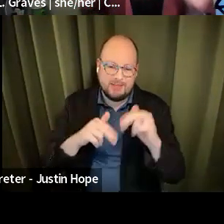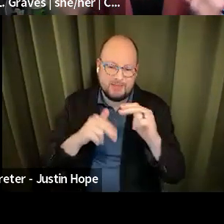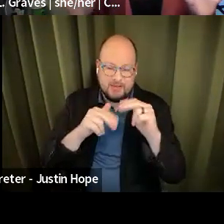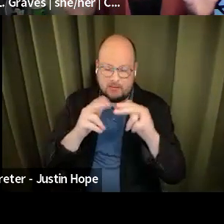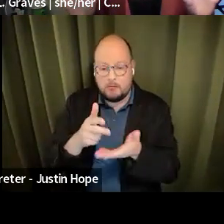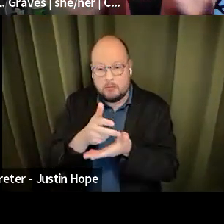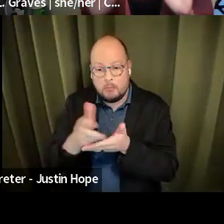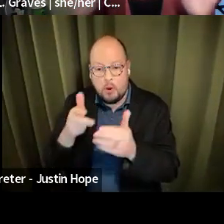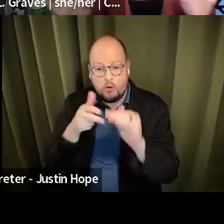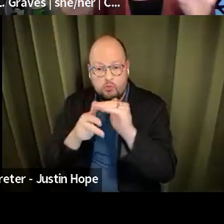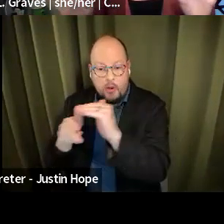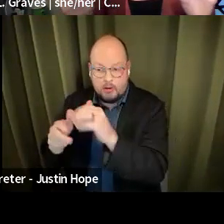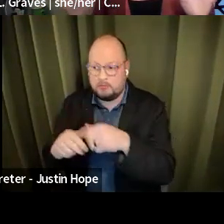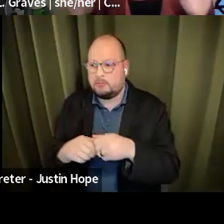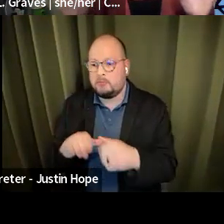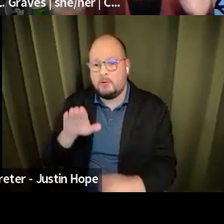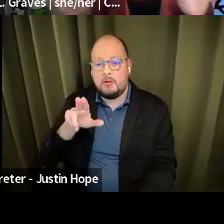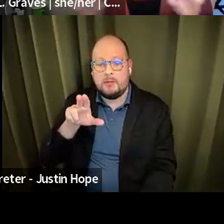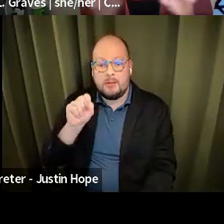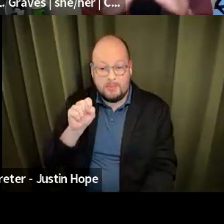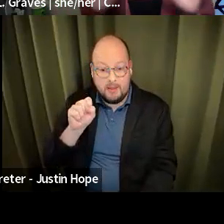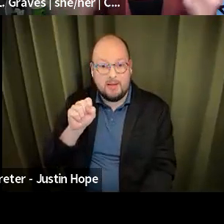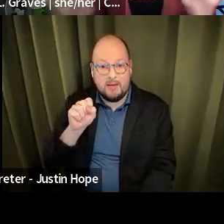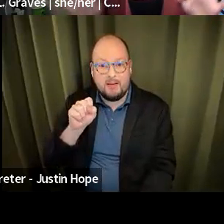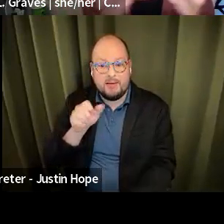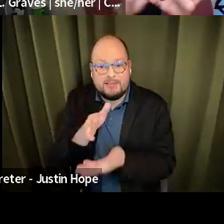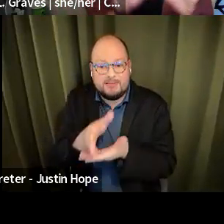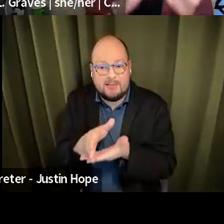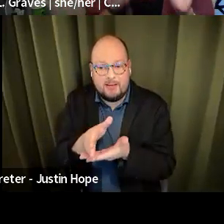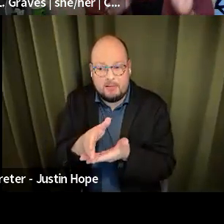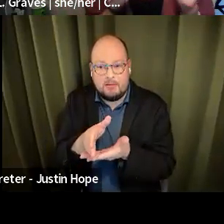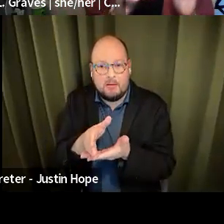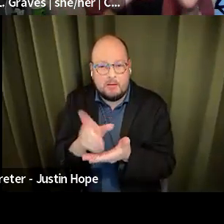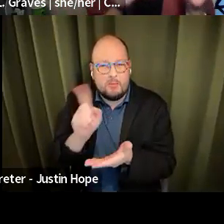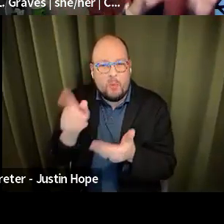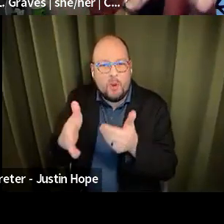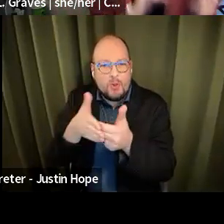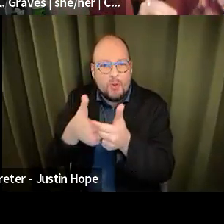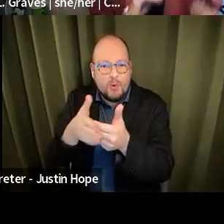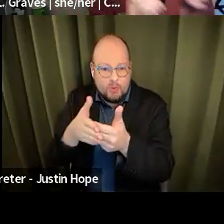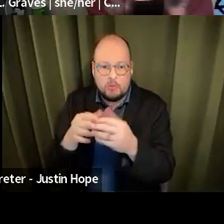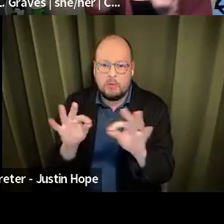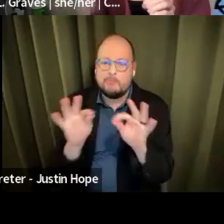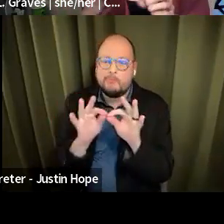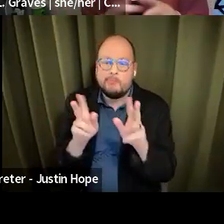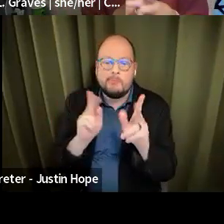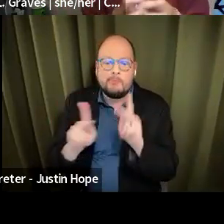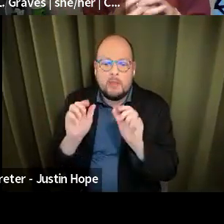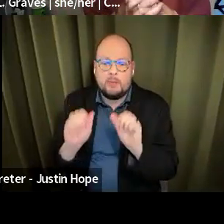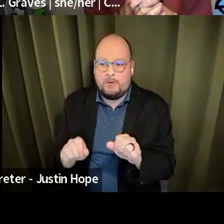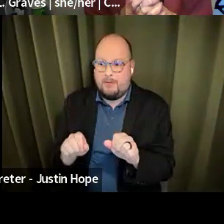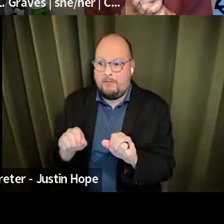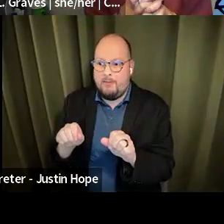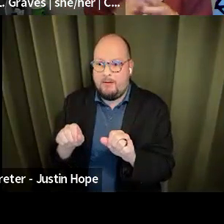also the bus stop that might be out front of your facility, making sure that folks can get from A to